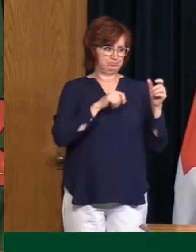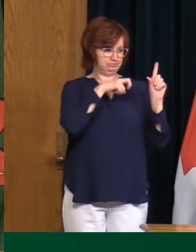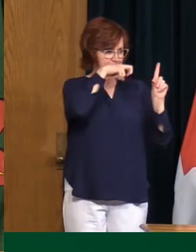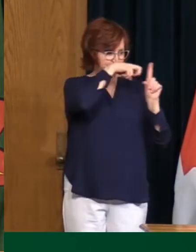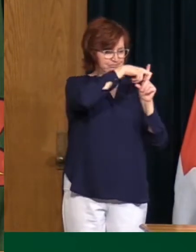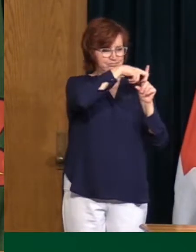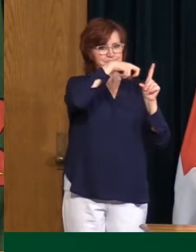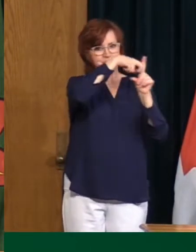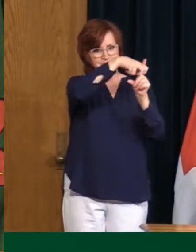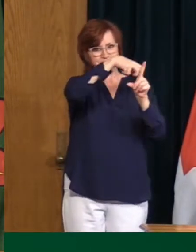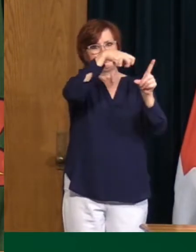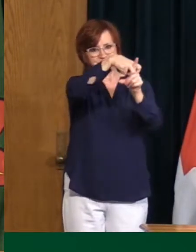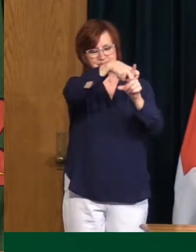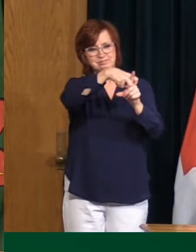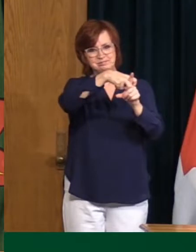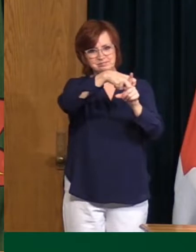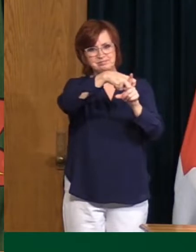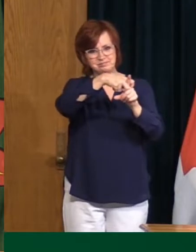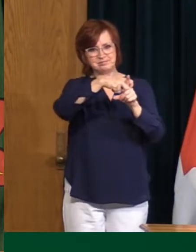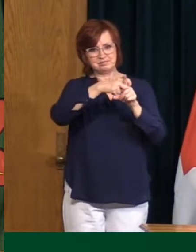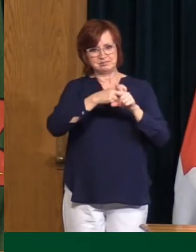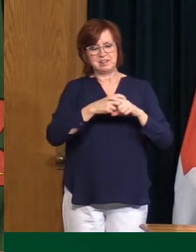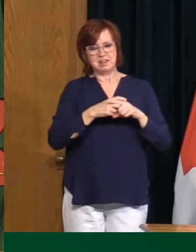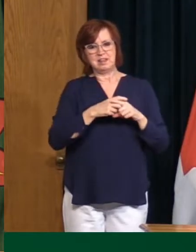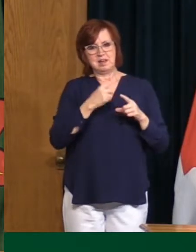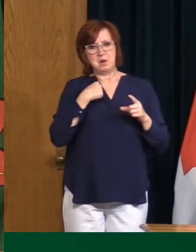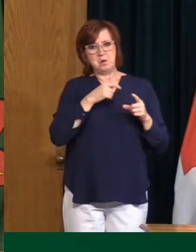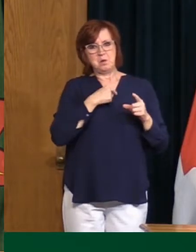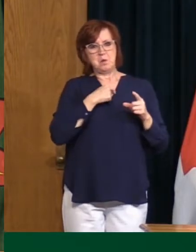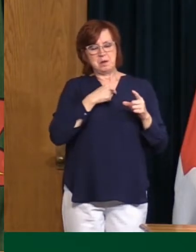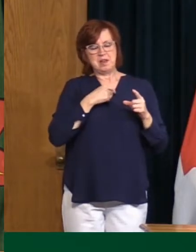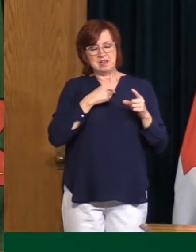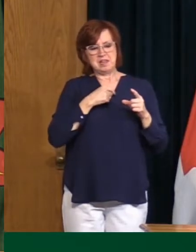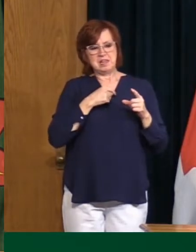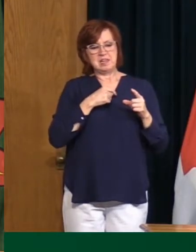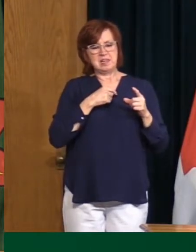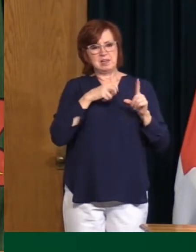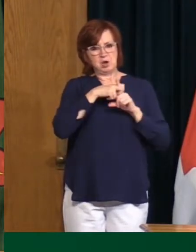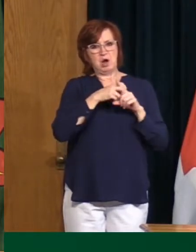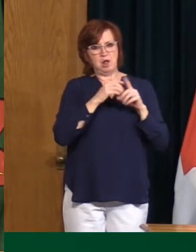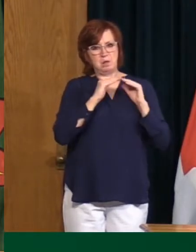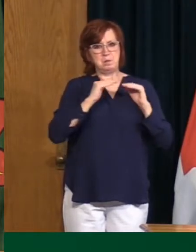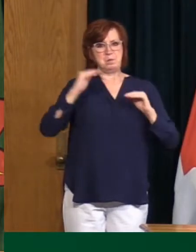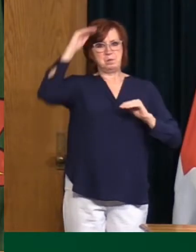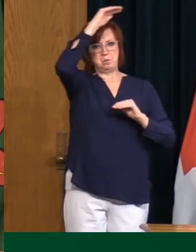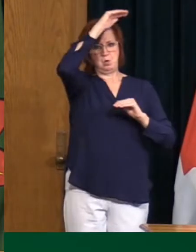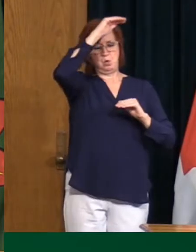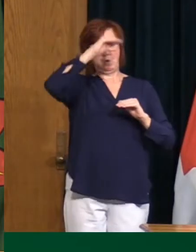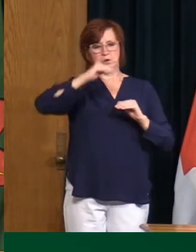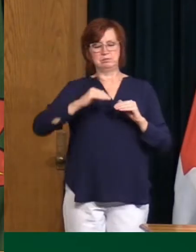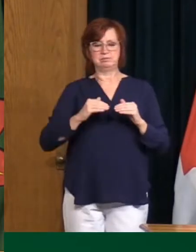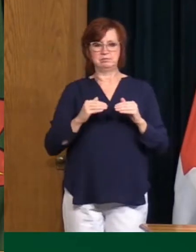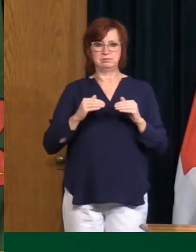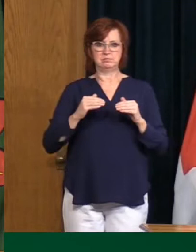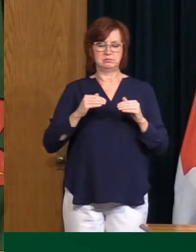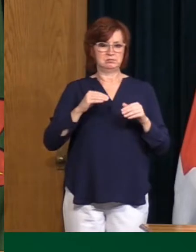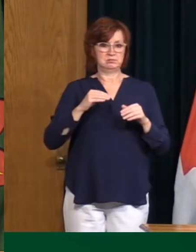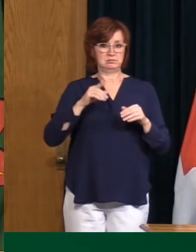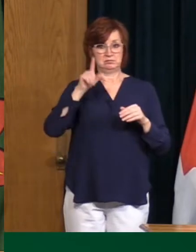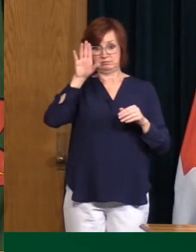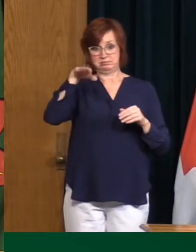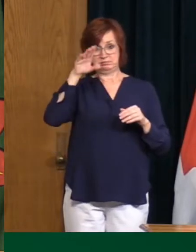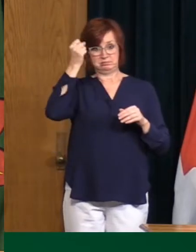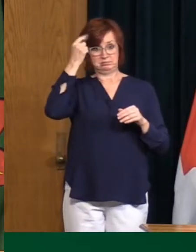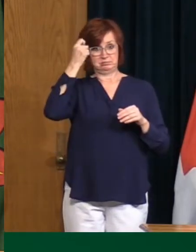to do risk assessments and to support people. And I think that people need to realize that this is going to be our norm for months. We